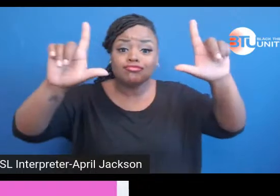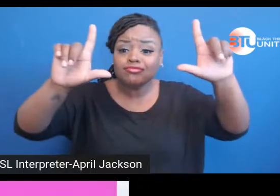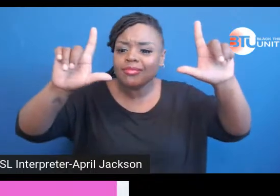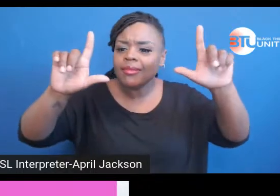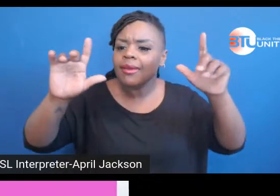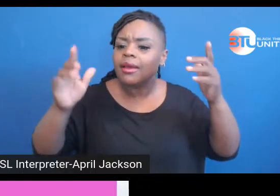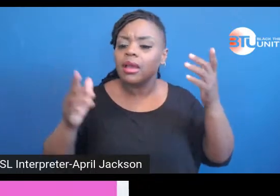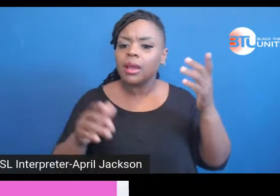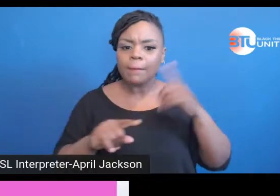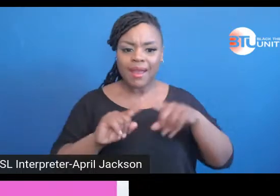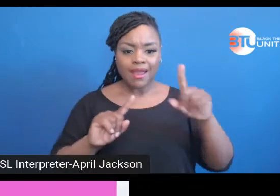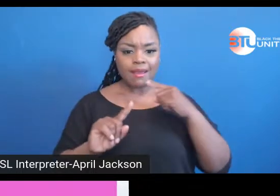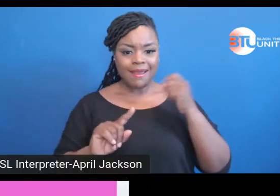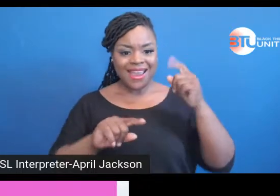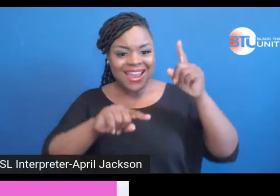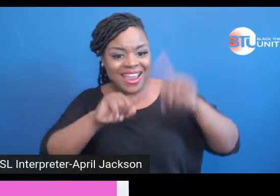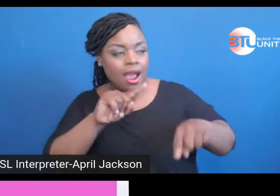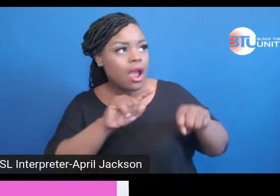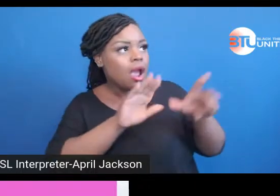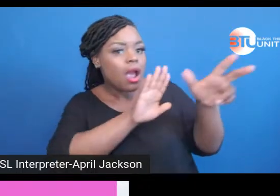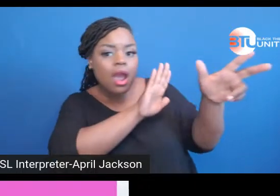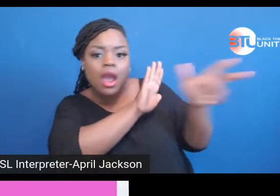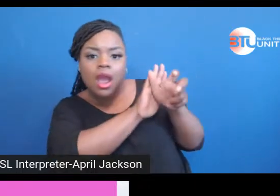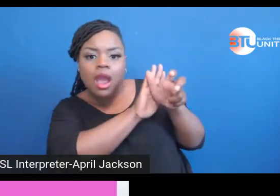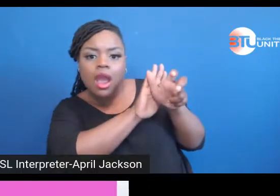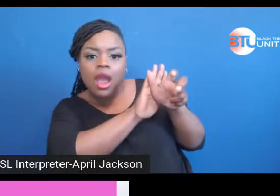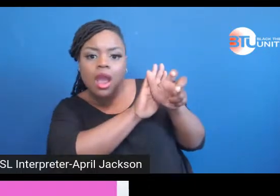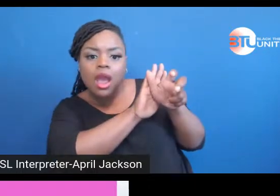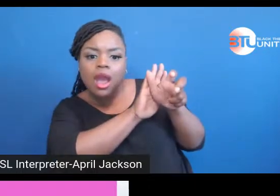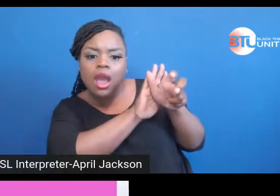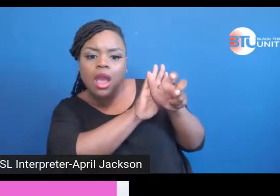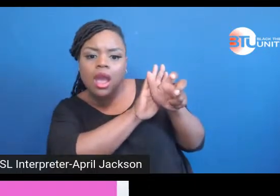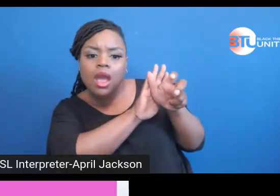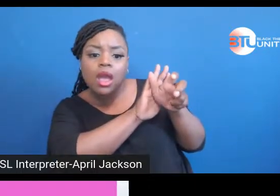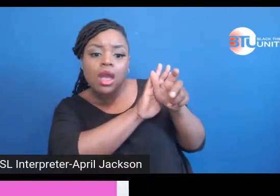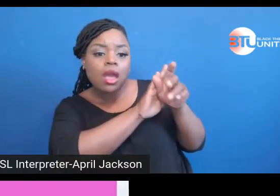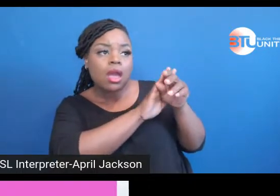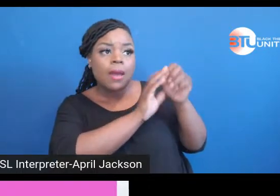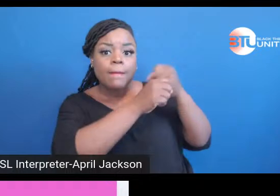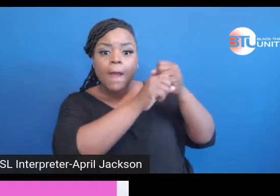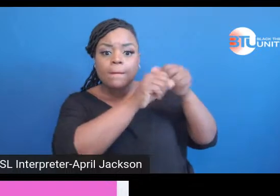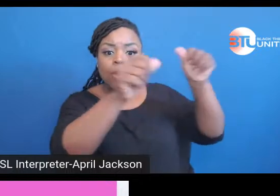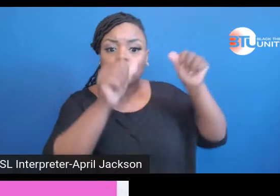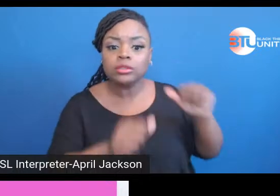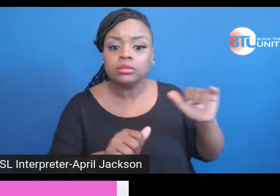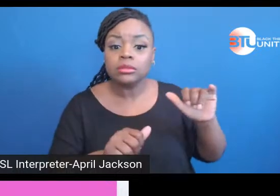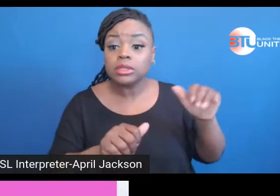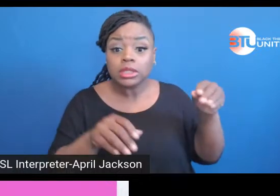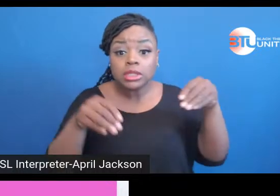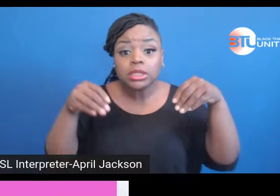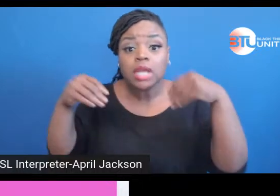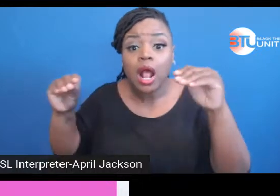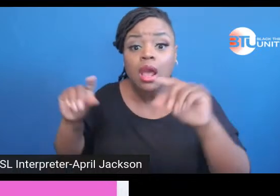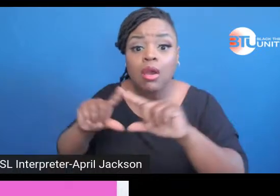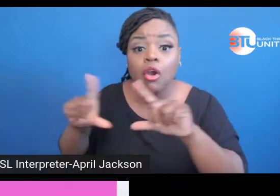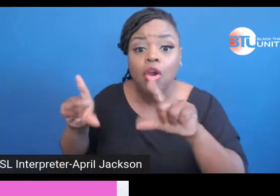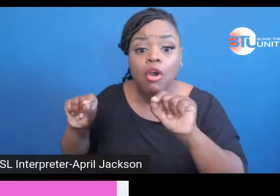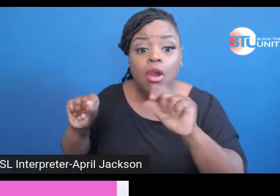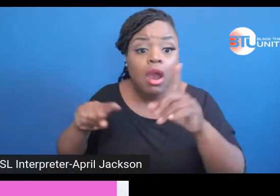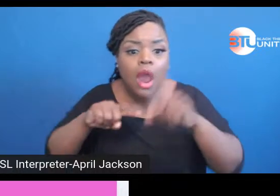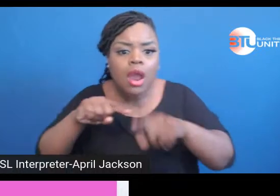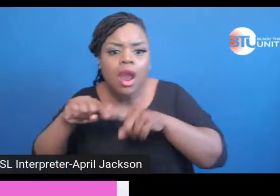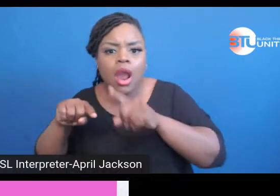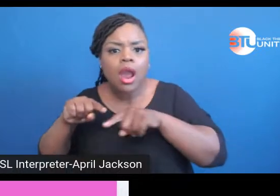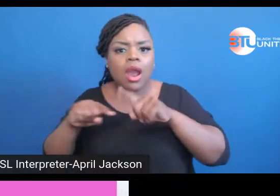I can't reproduce it. I can't make posters of it. I can't sell postcards with the image down in